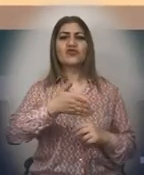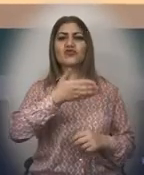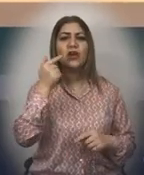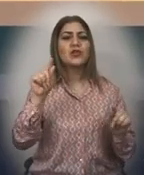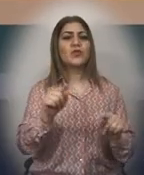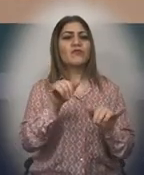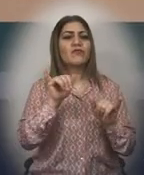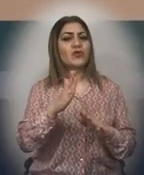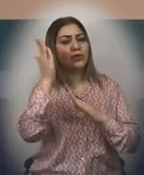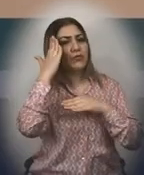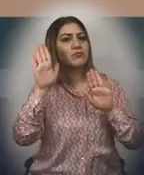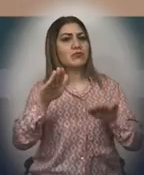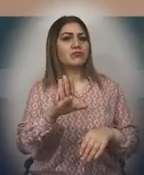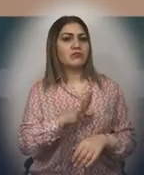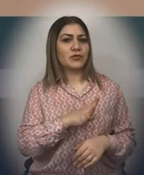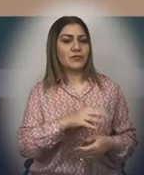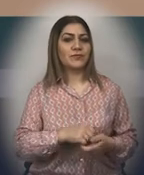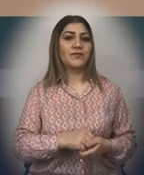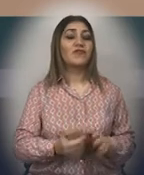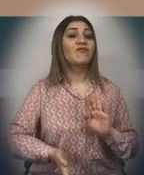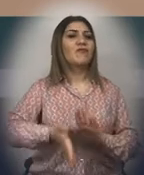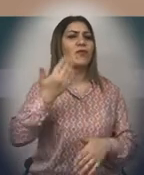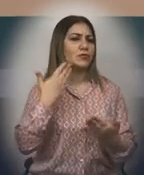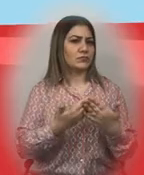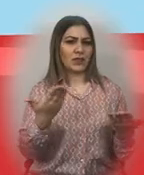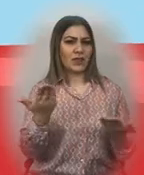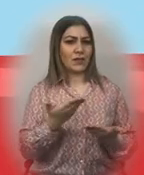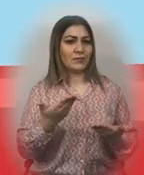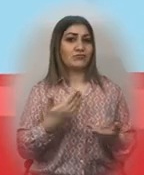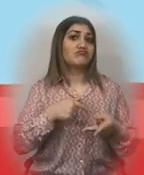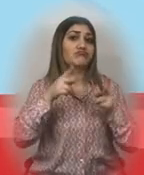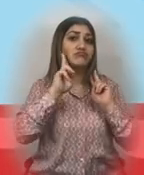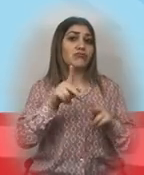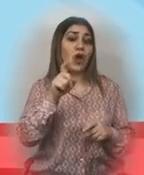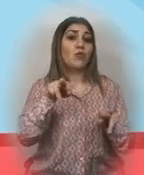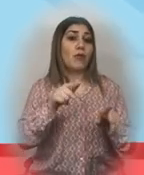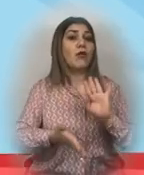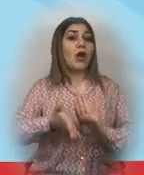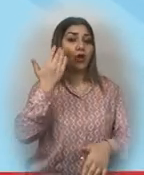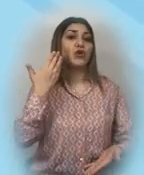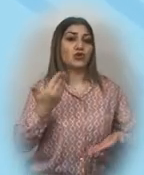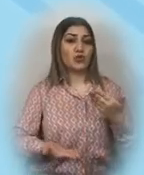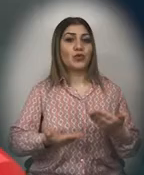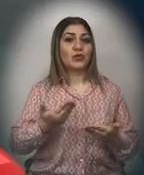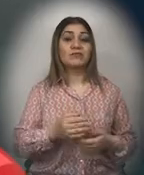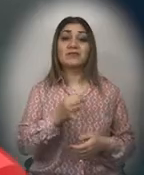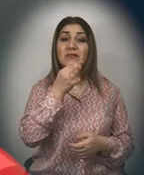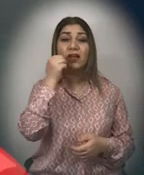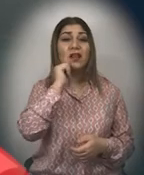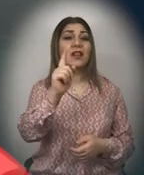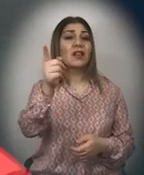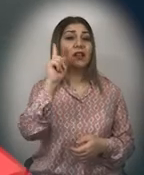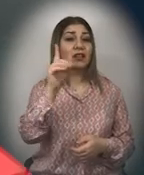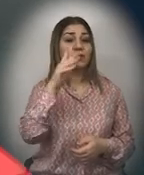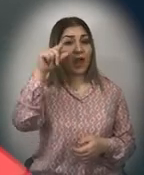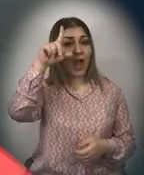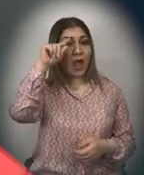when there were no hotels around when exactly in the old days i don't know say a hundred years ago well since